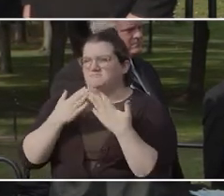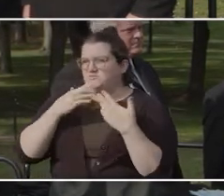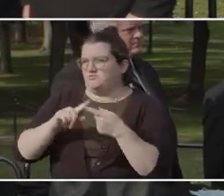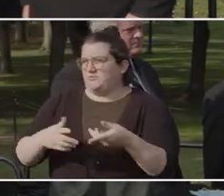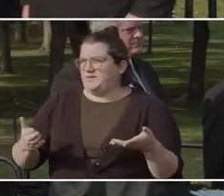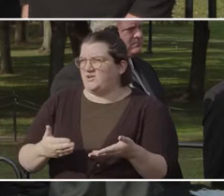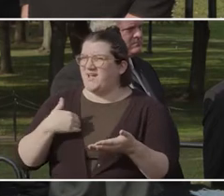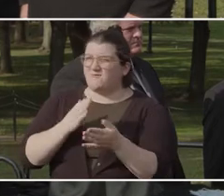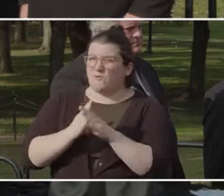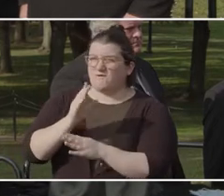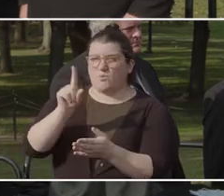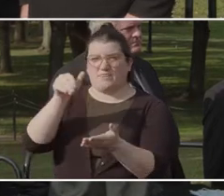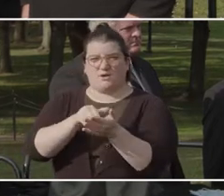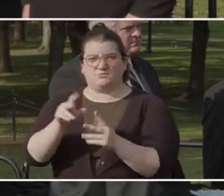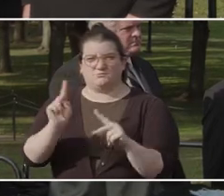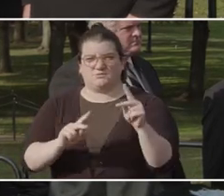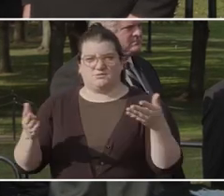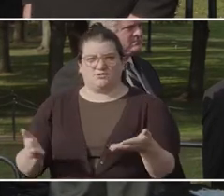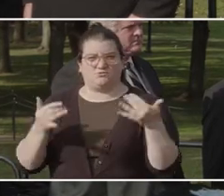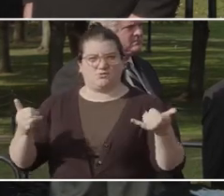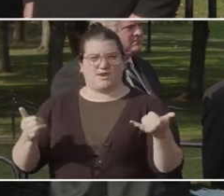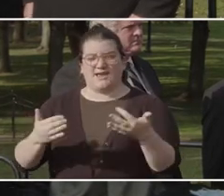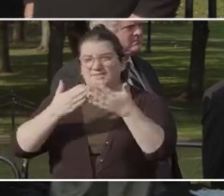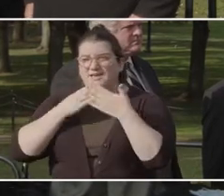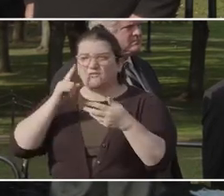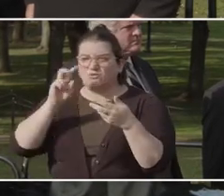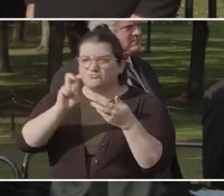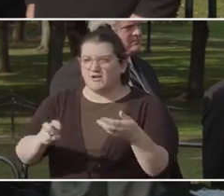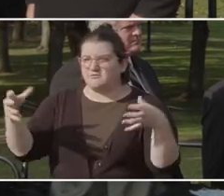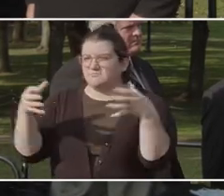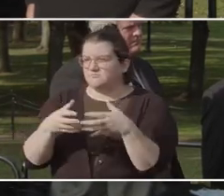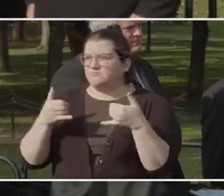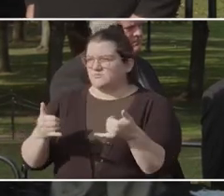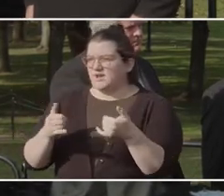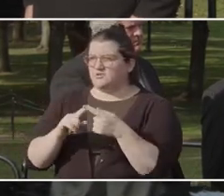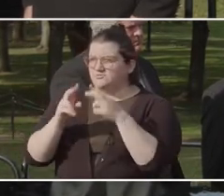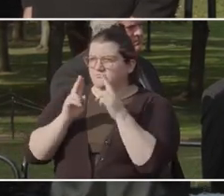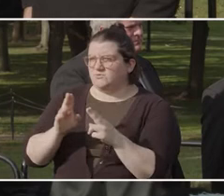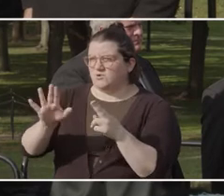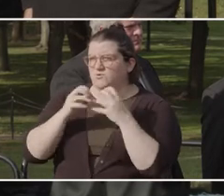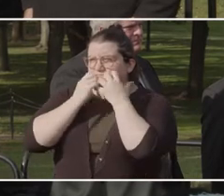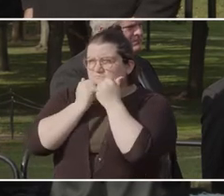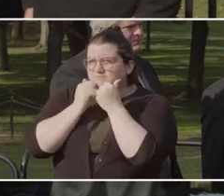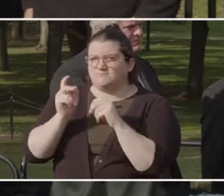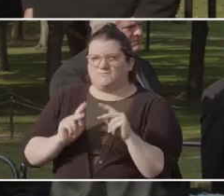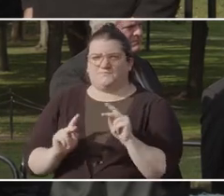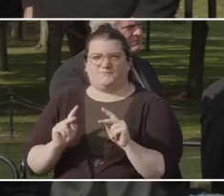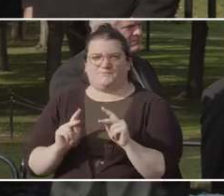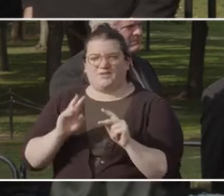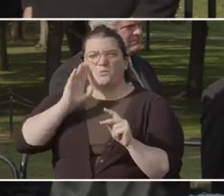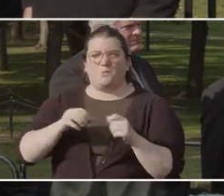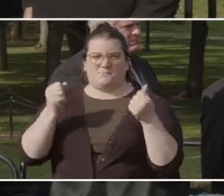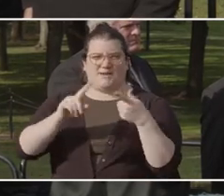be with us this weekend to pay tribute to your loved ones. I know we also have a lot of family and friends who couldn't be with